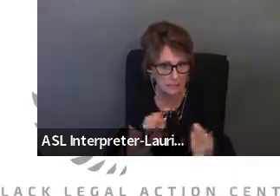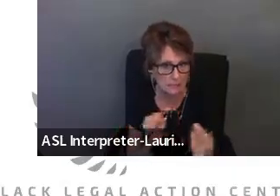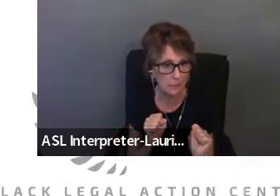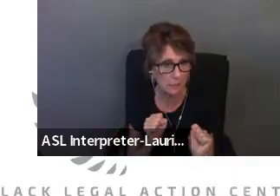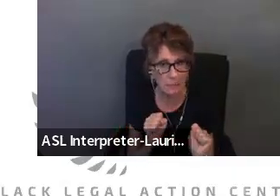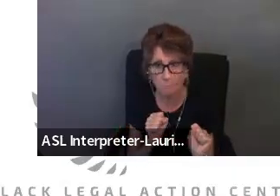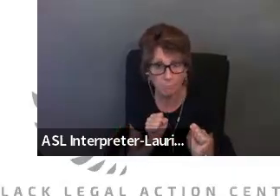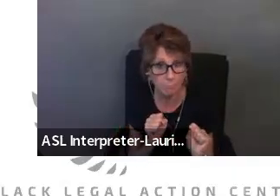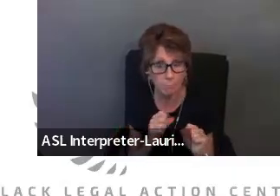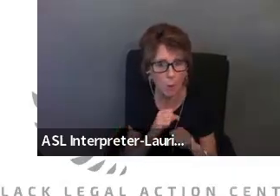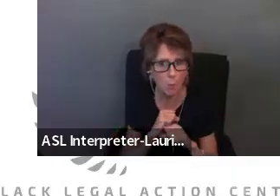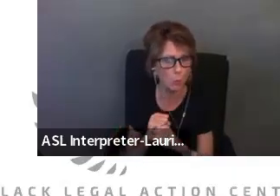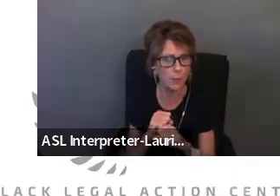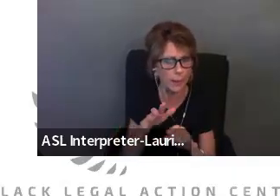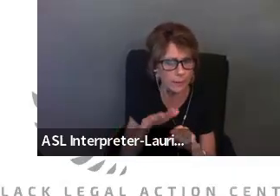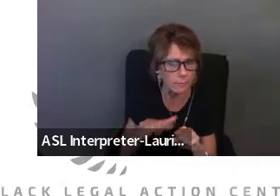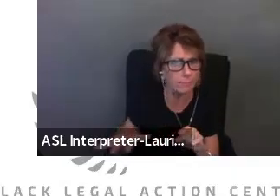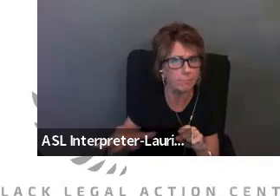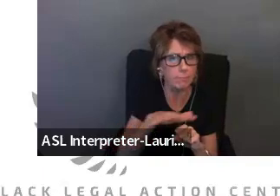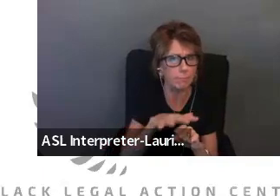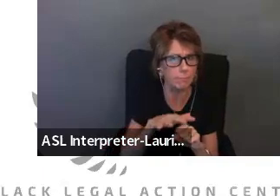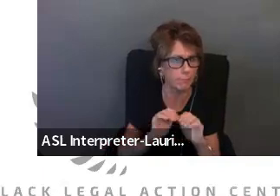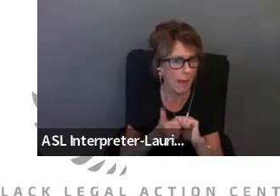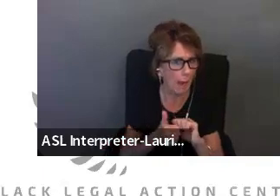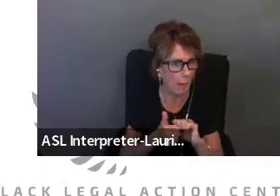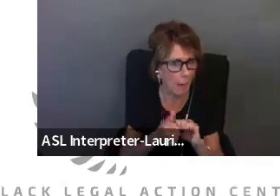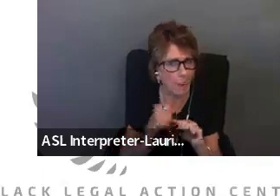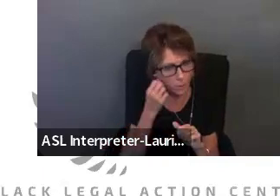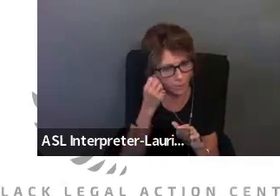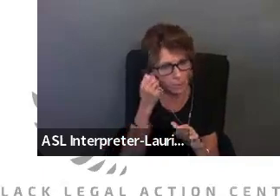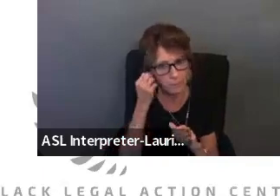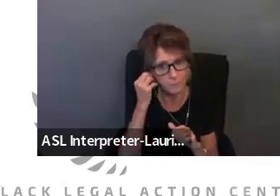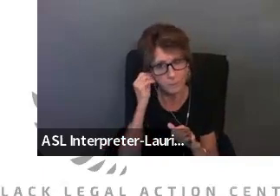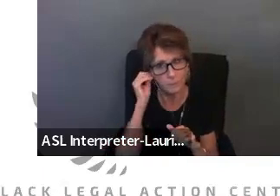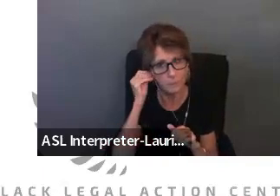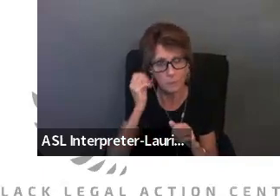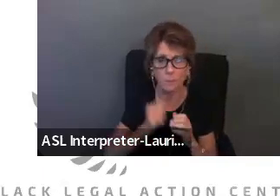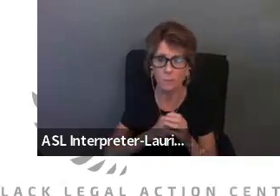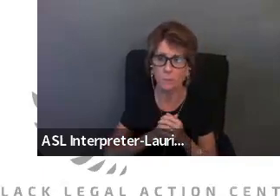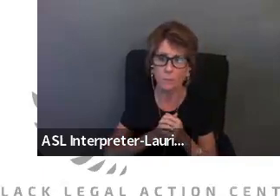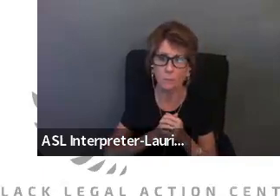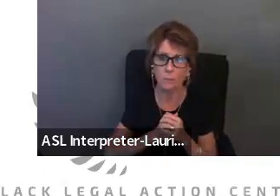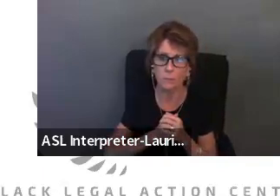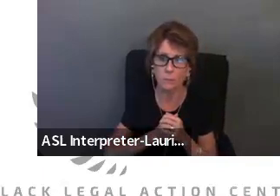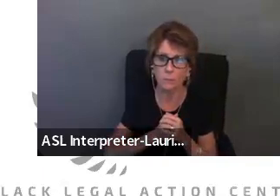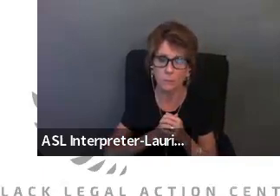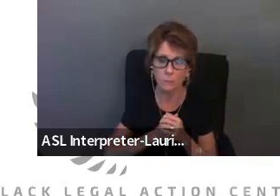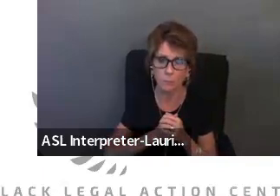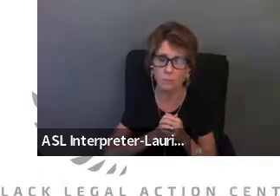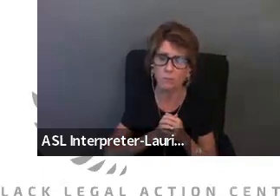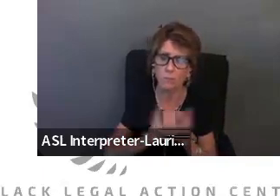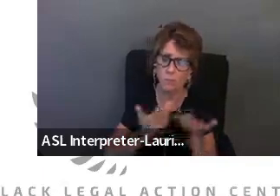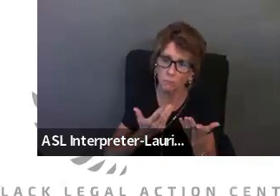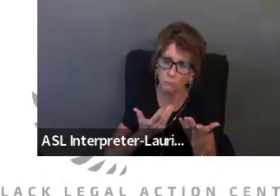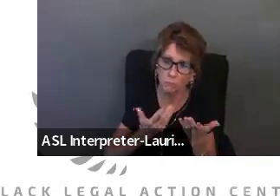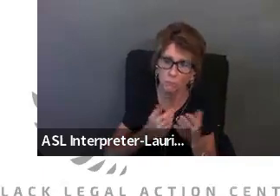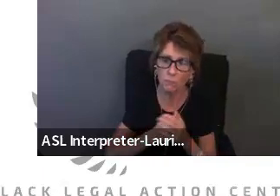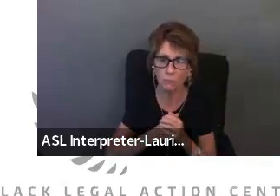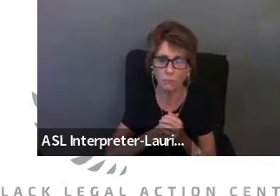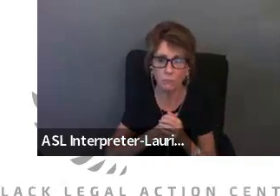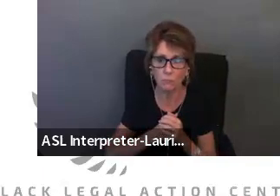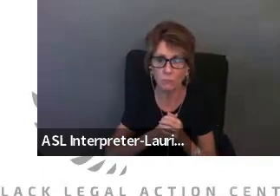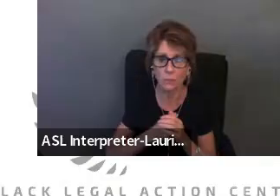that is ordinarily within what you can obtain, for example, we don't